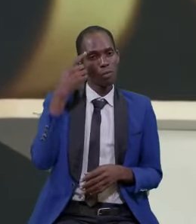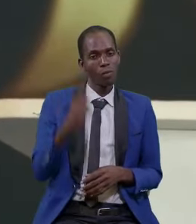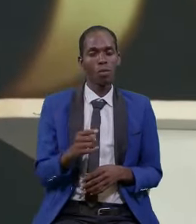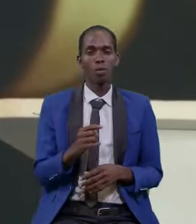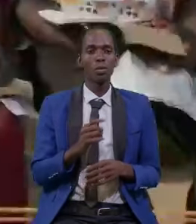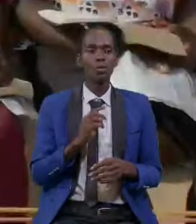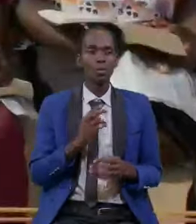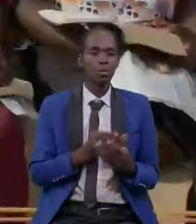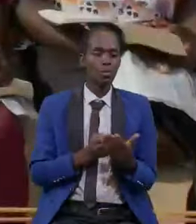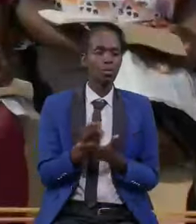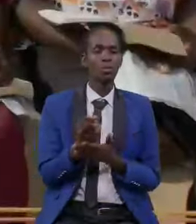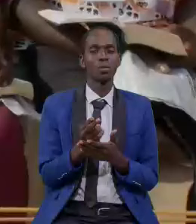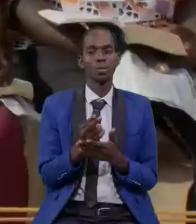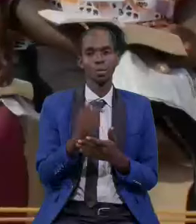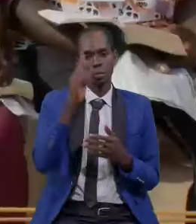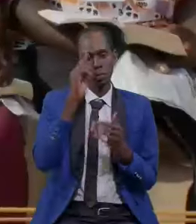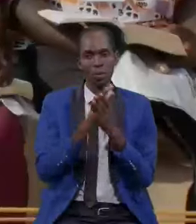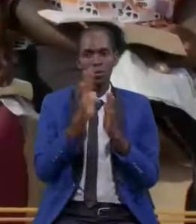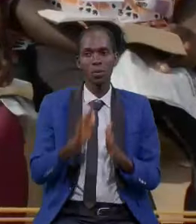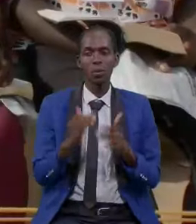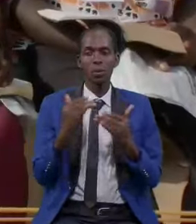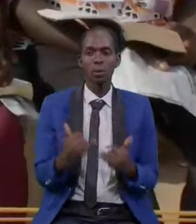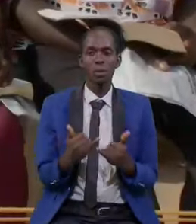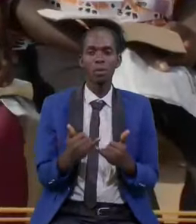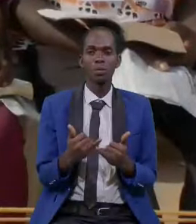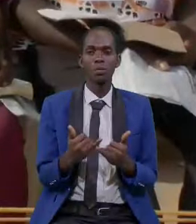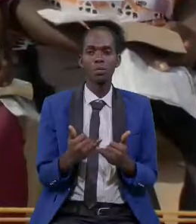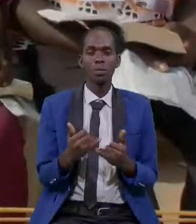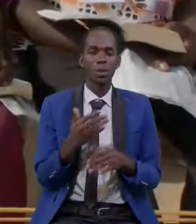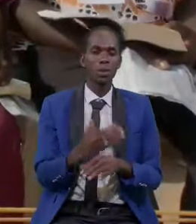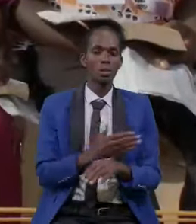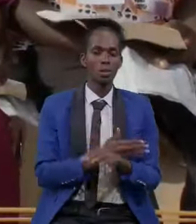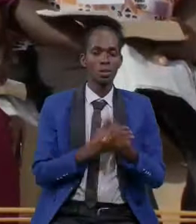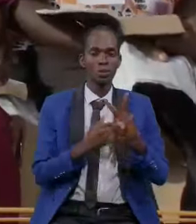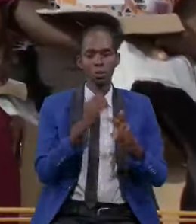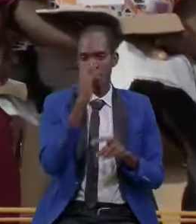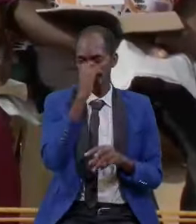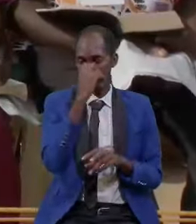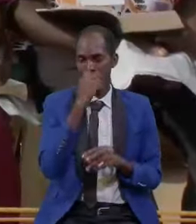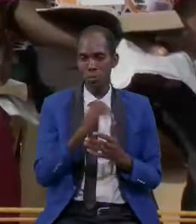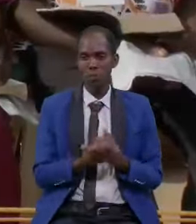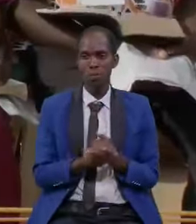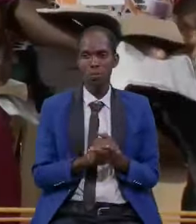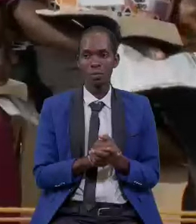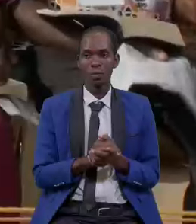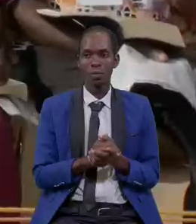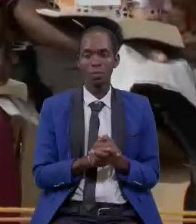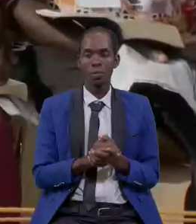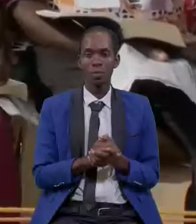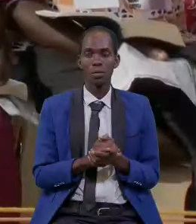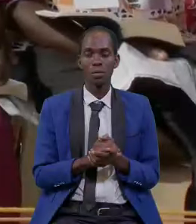to number two here. Number two, we're looking at the purifier of